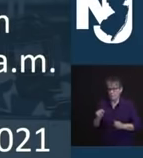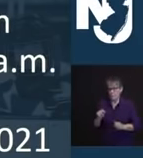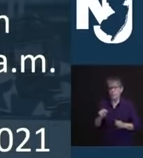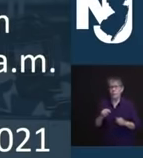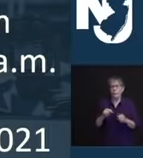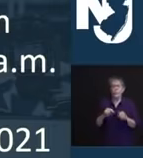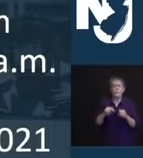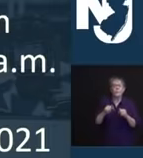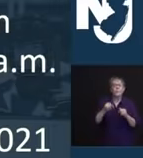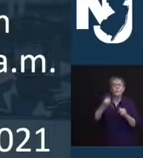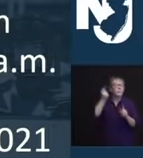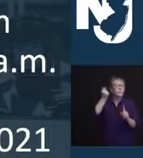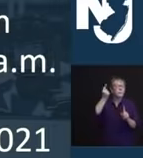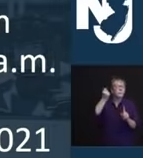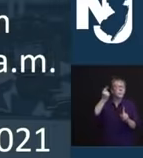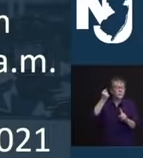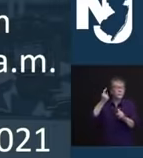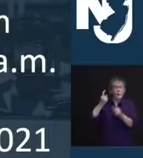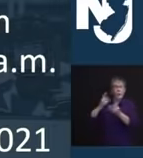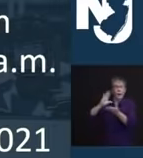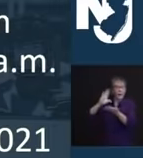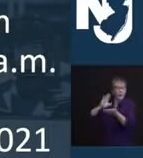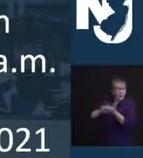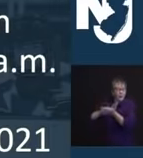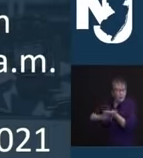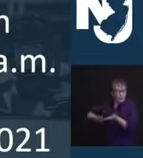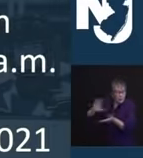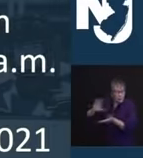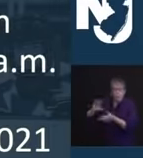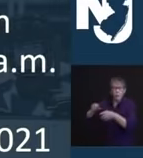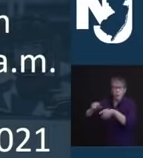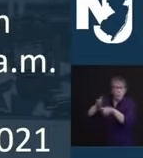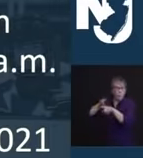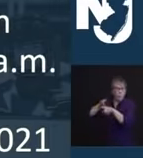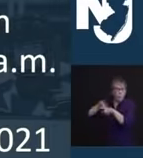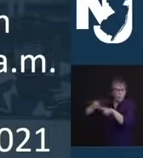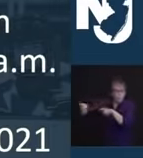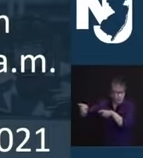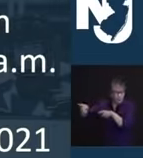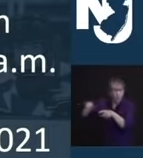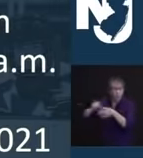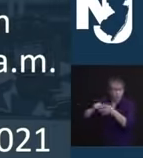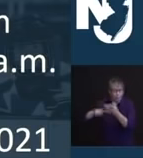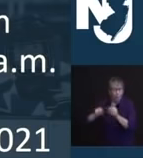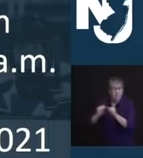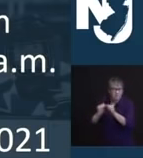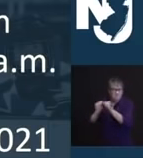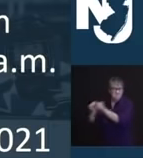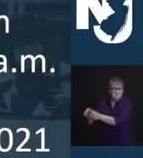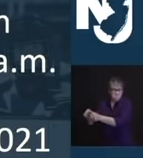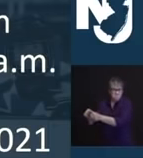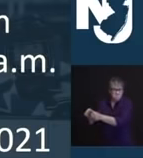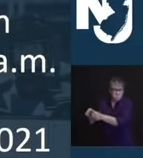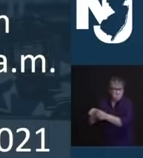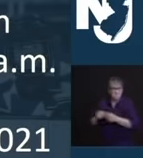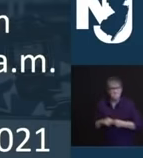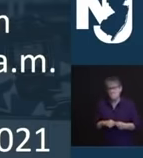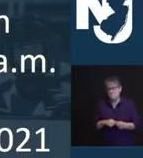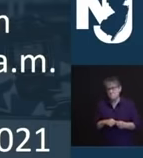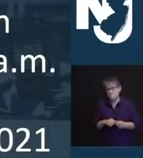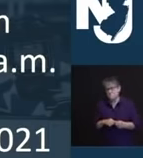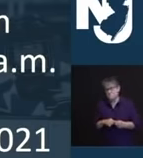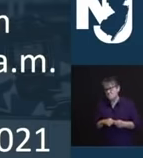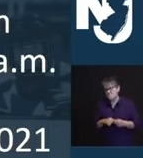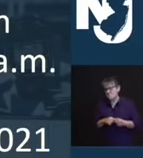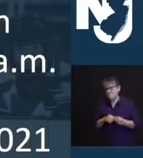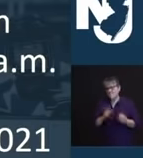of the NJ.com and those of our neighboring states. We do not take this step lightly. As folks probably